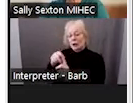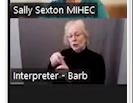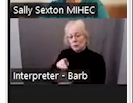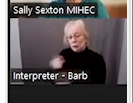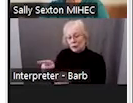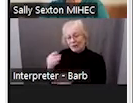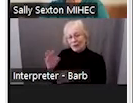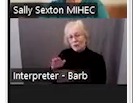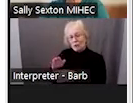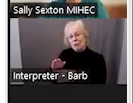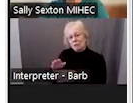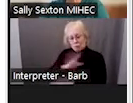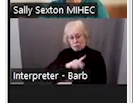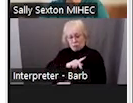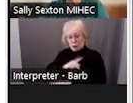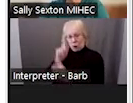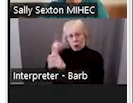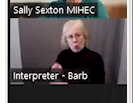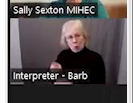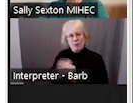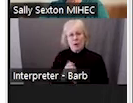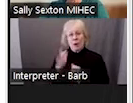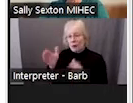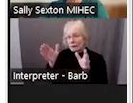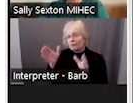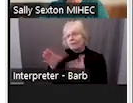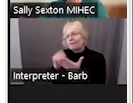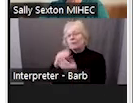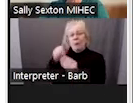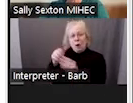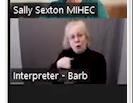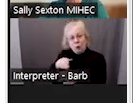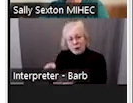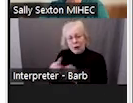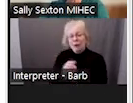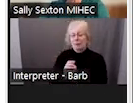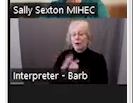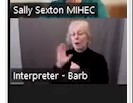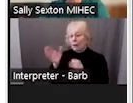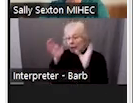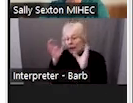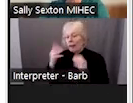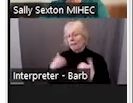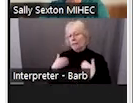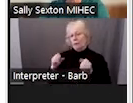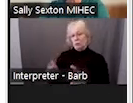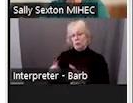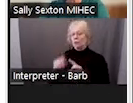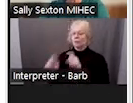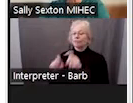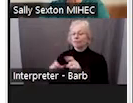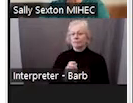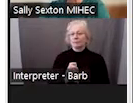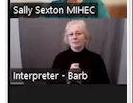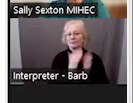students and listen and have the opportunity to ask questions. Here's our agenda.